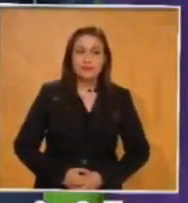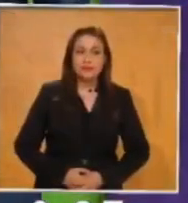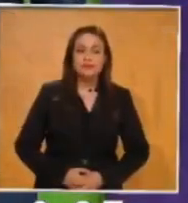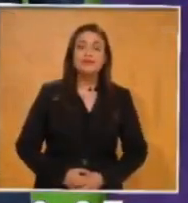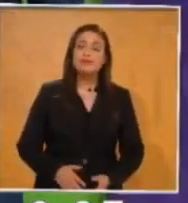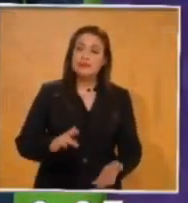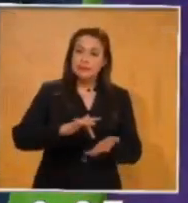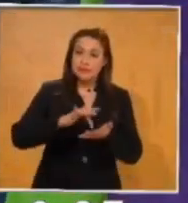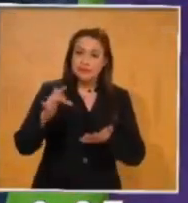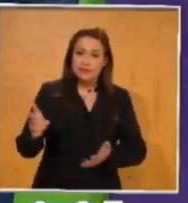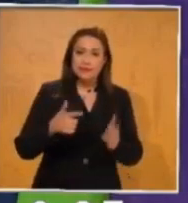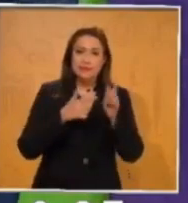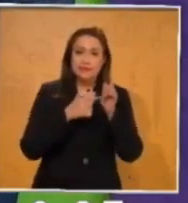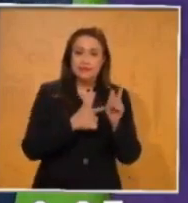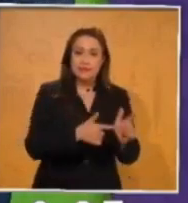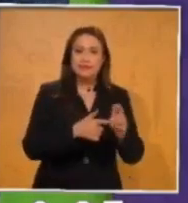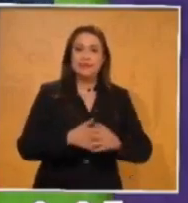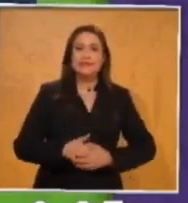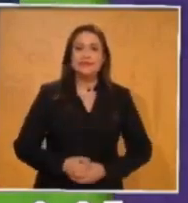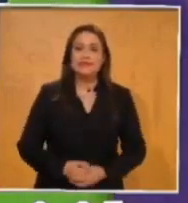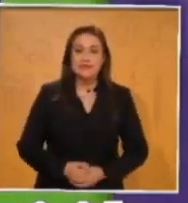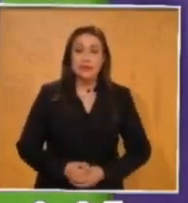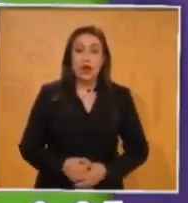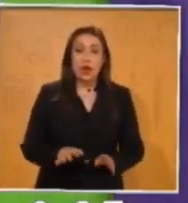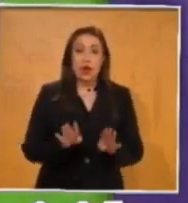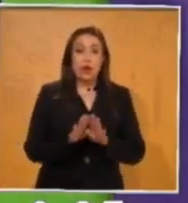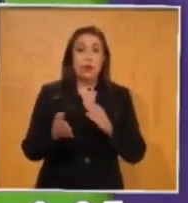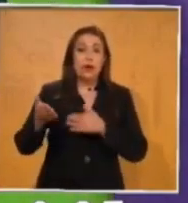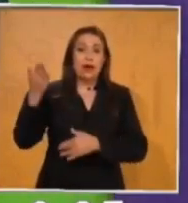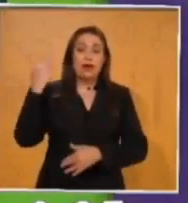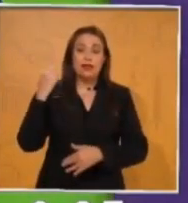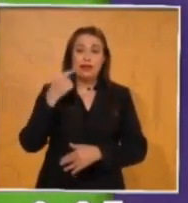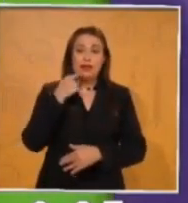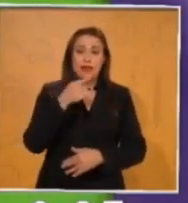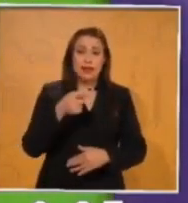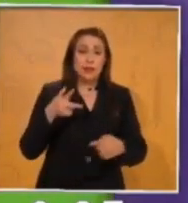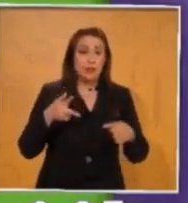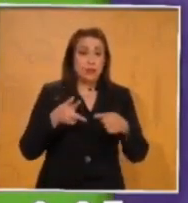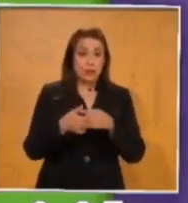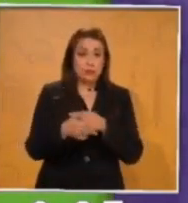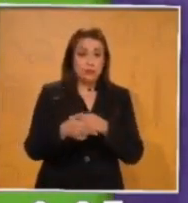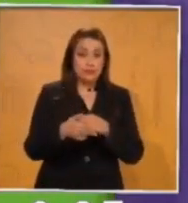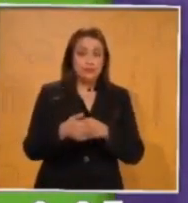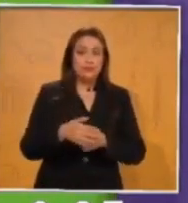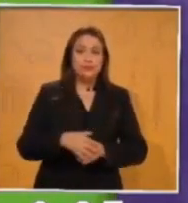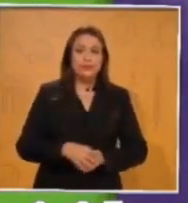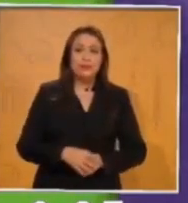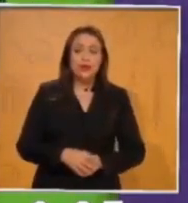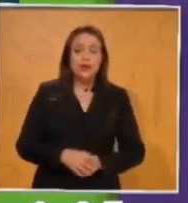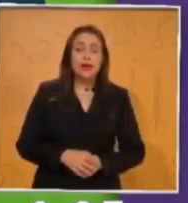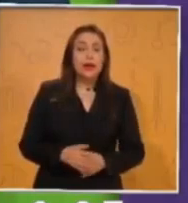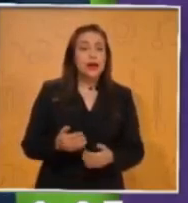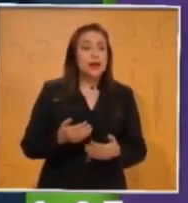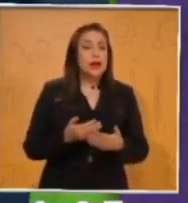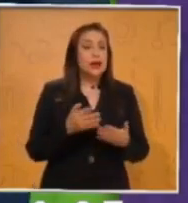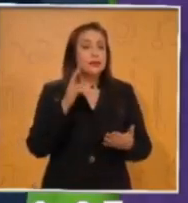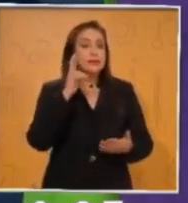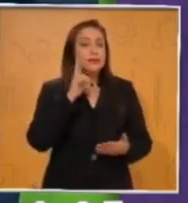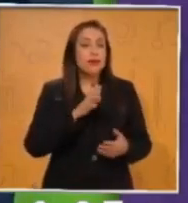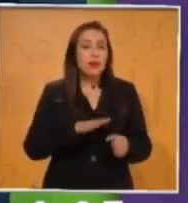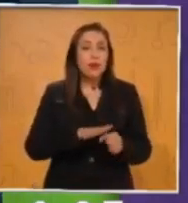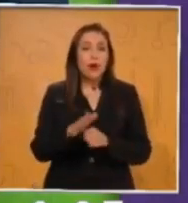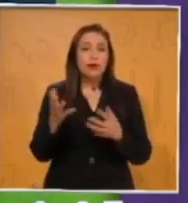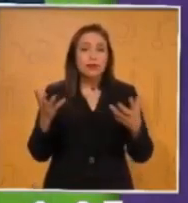Thank you. Let's continue. As we mentioned before the break commercial, we have the action.